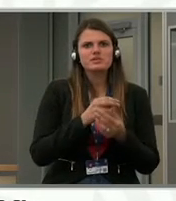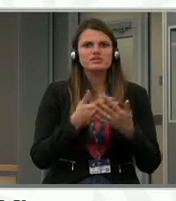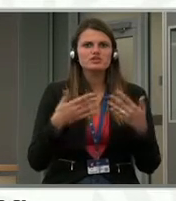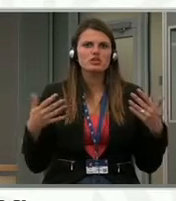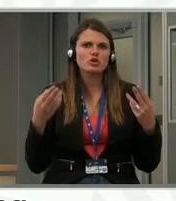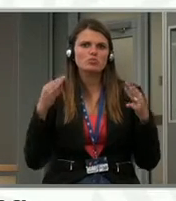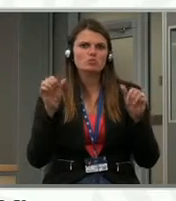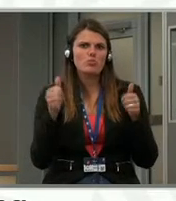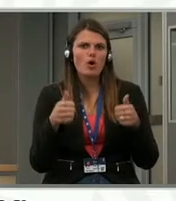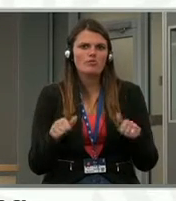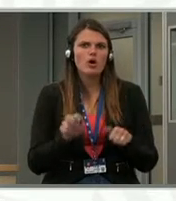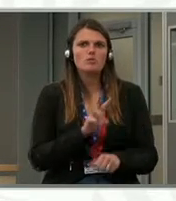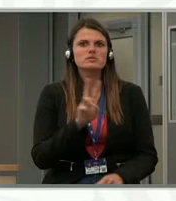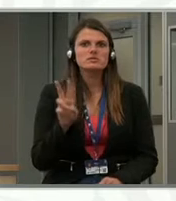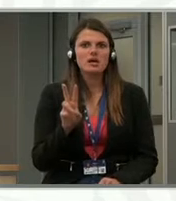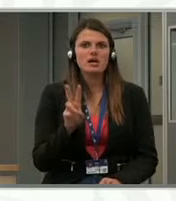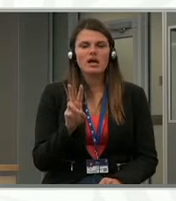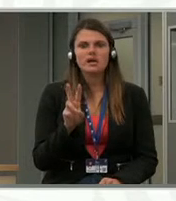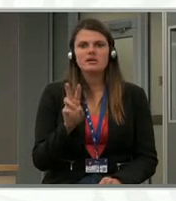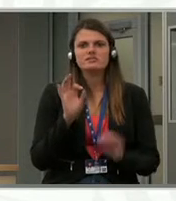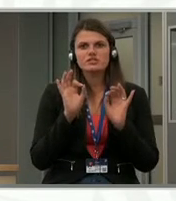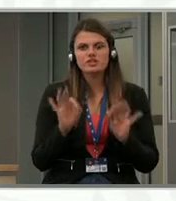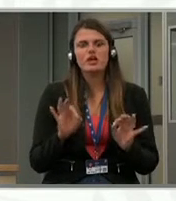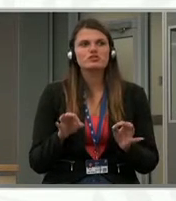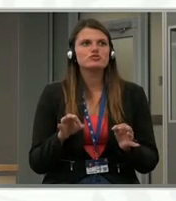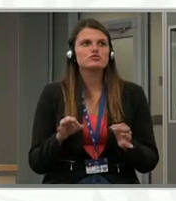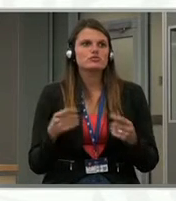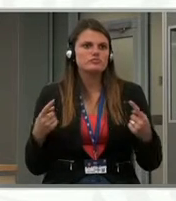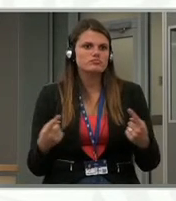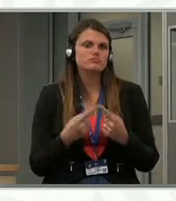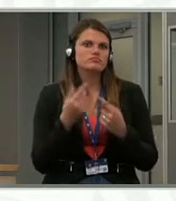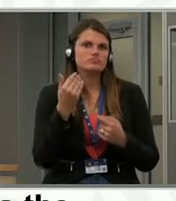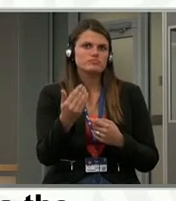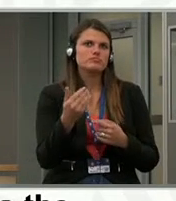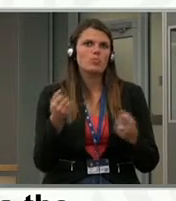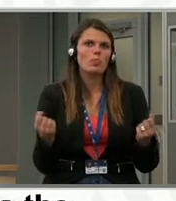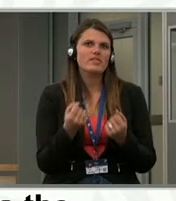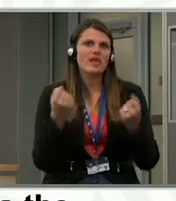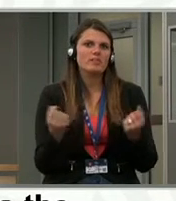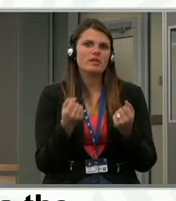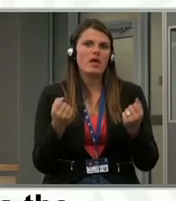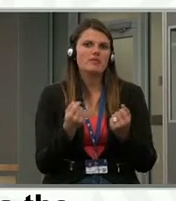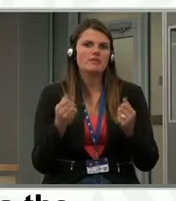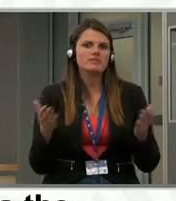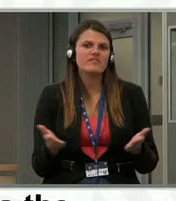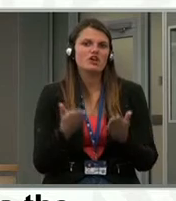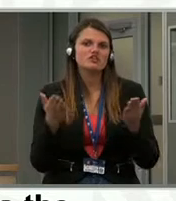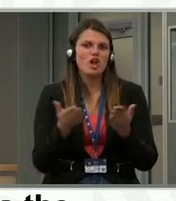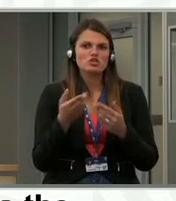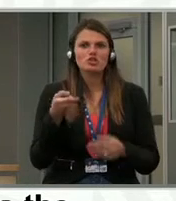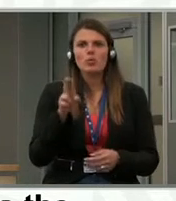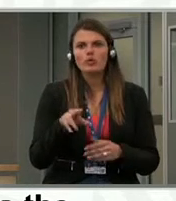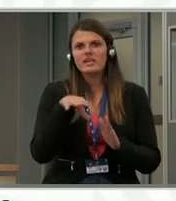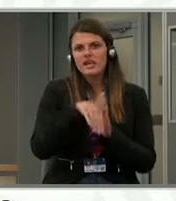promoting inclusive and successful systems across the EU. The only way to guarantee and promote an inclusive society, which